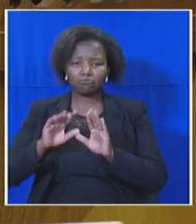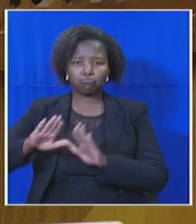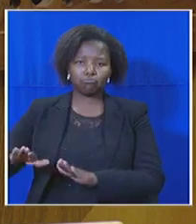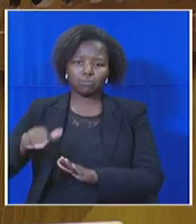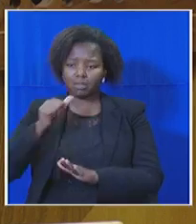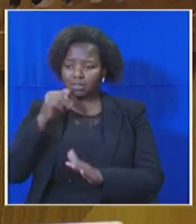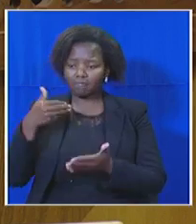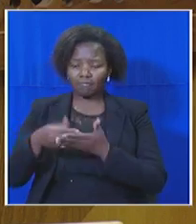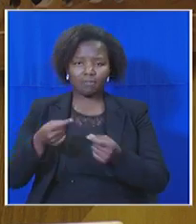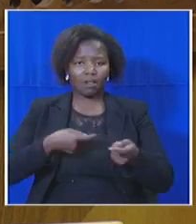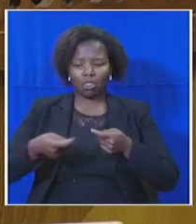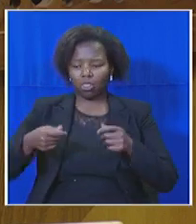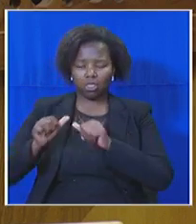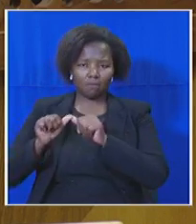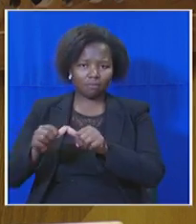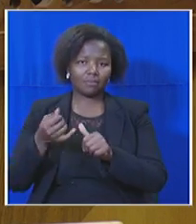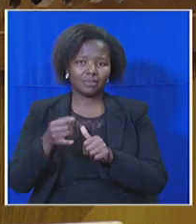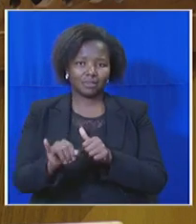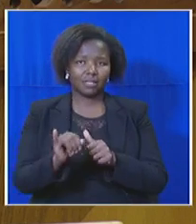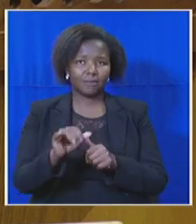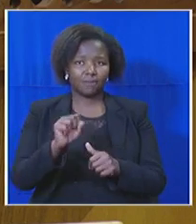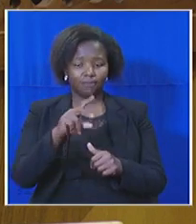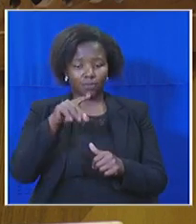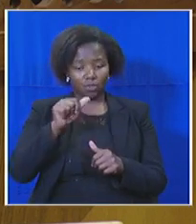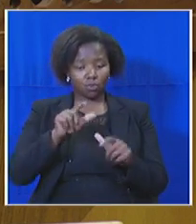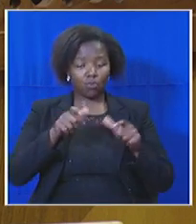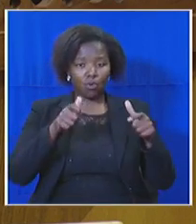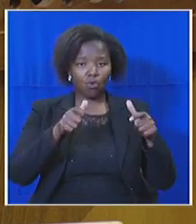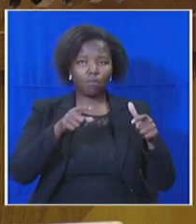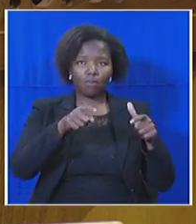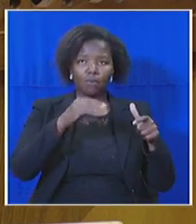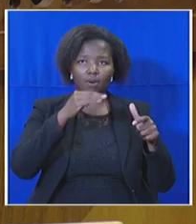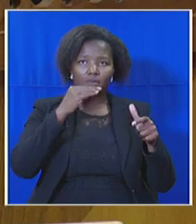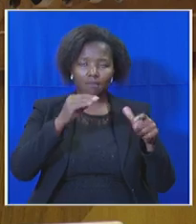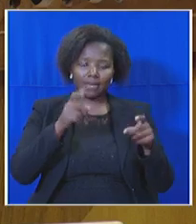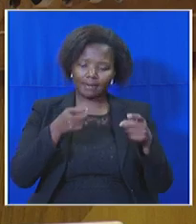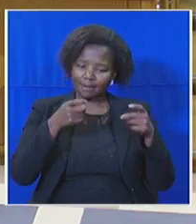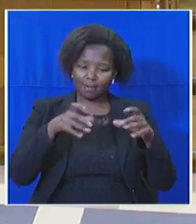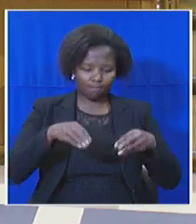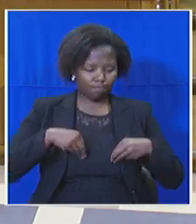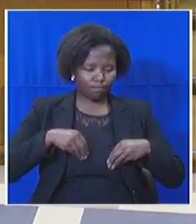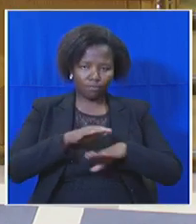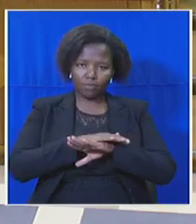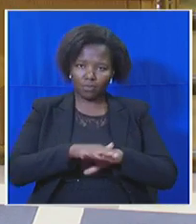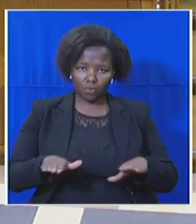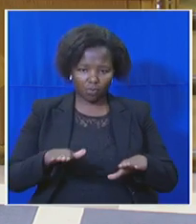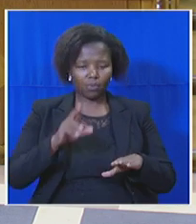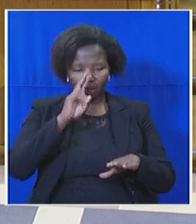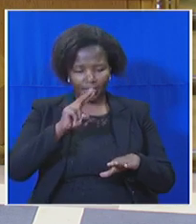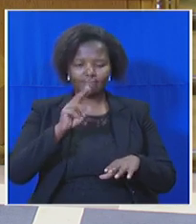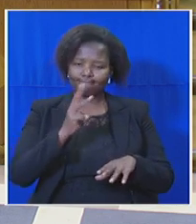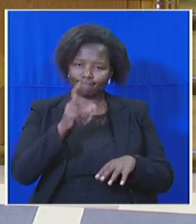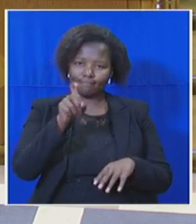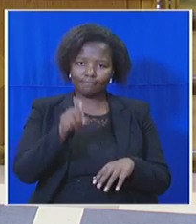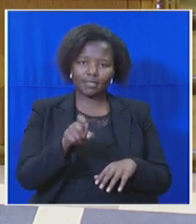has been allowed to go on. Certainly, the SCOPA, as a committee, we will not tolerate this mismanagement of funds, and there will be consequences